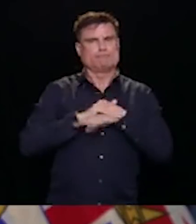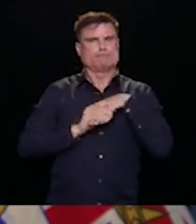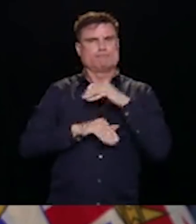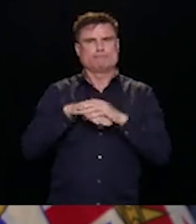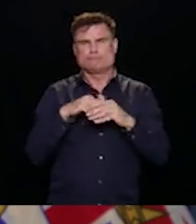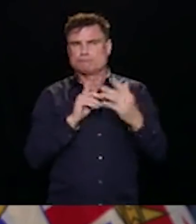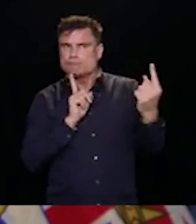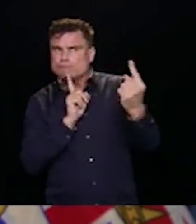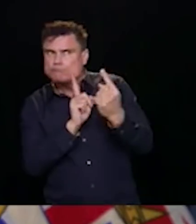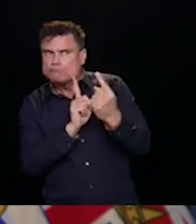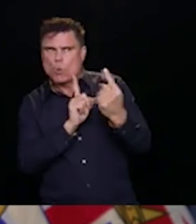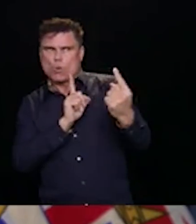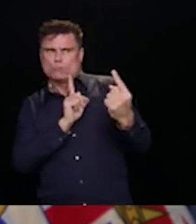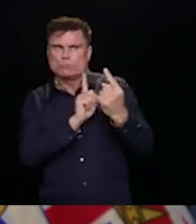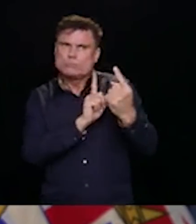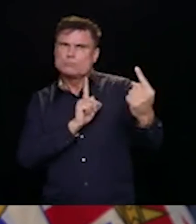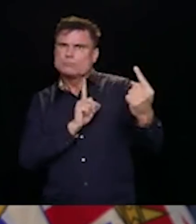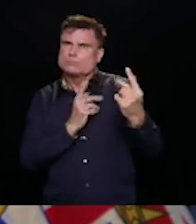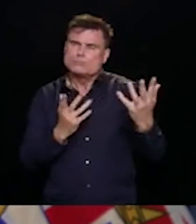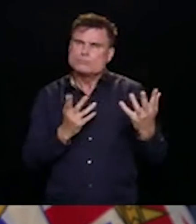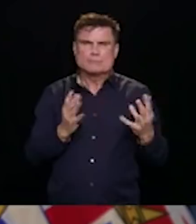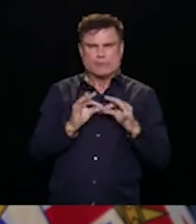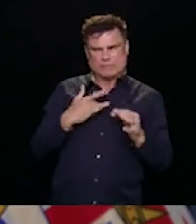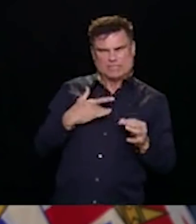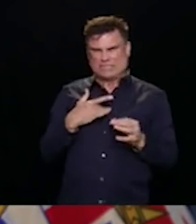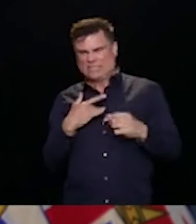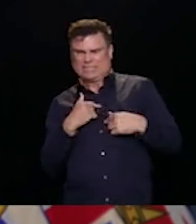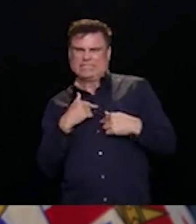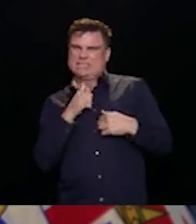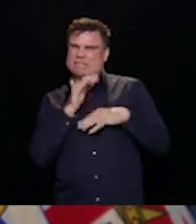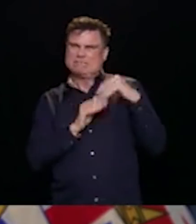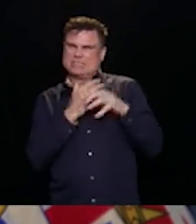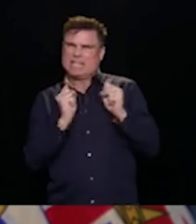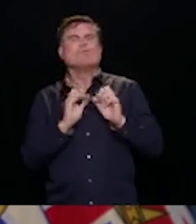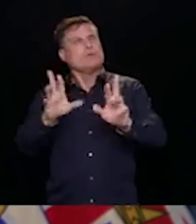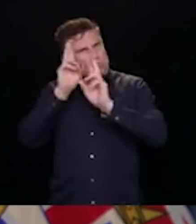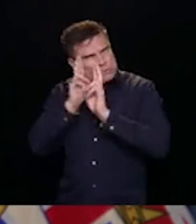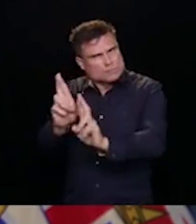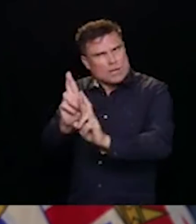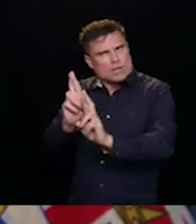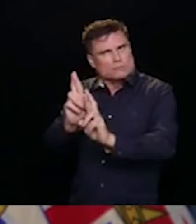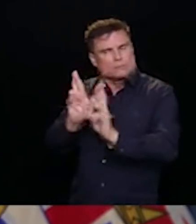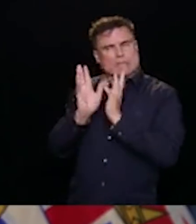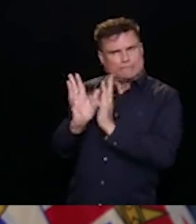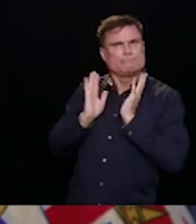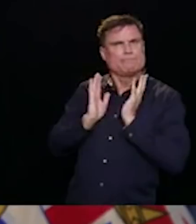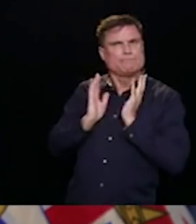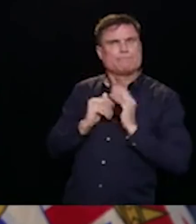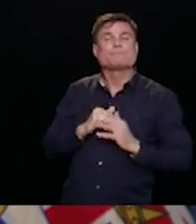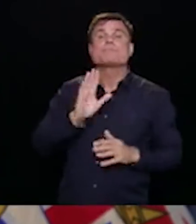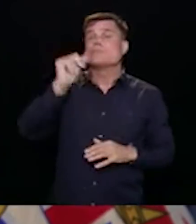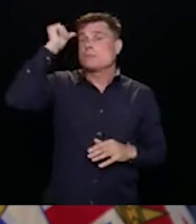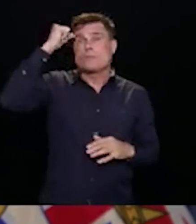difference for your community. Your decisions around where you go and who you may see have an impact. We are all connected, as we